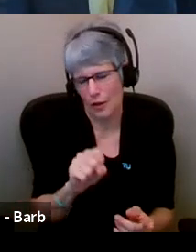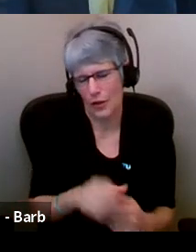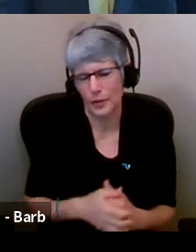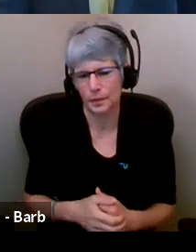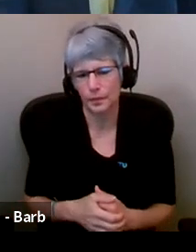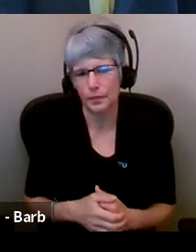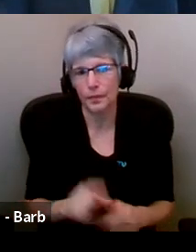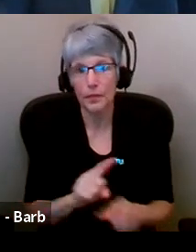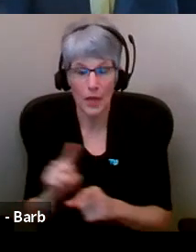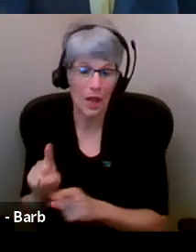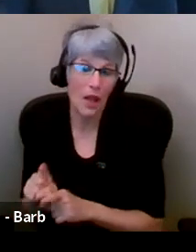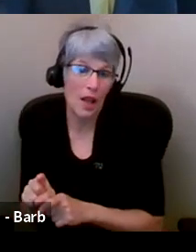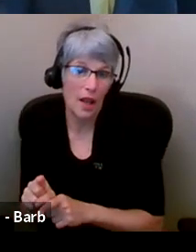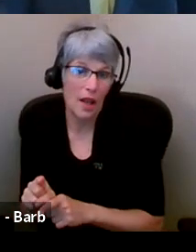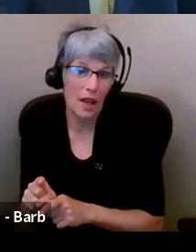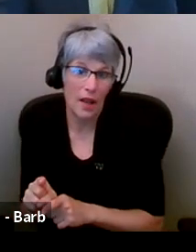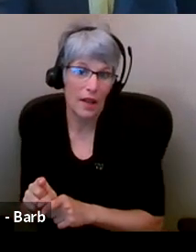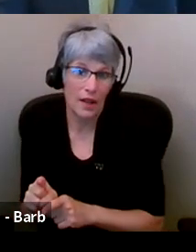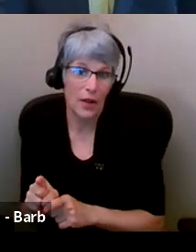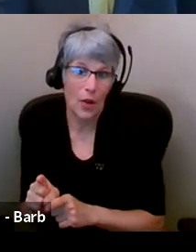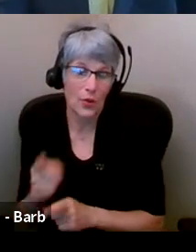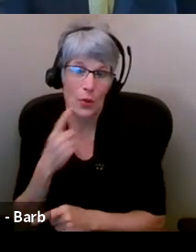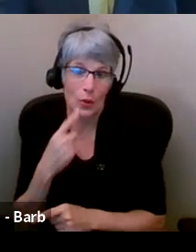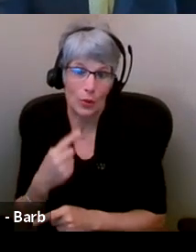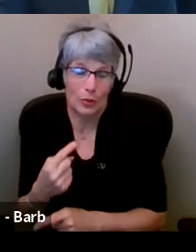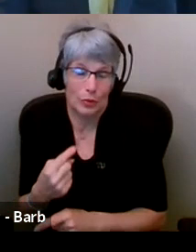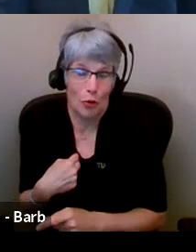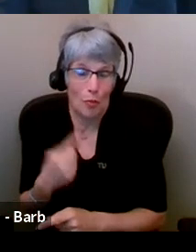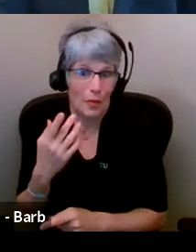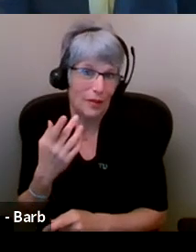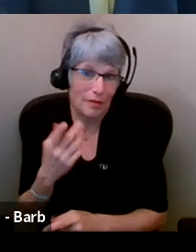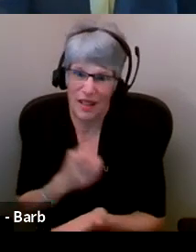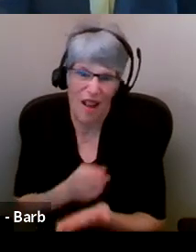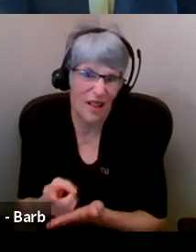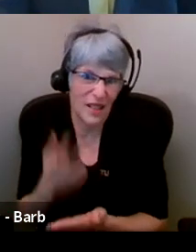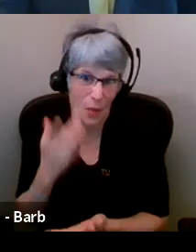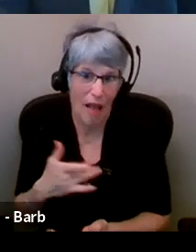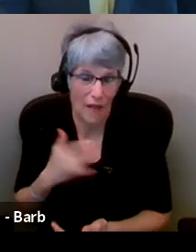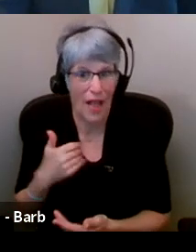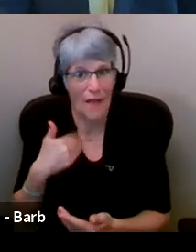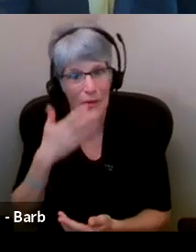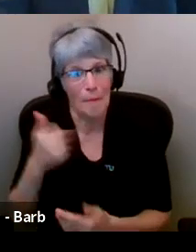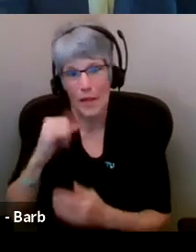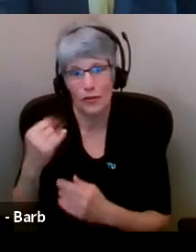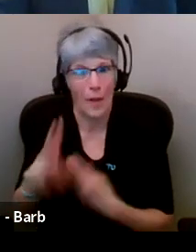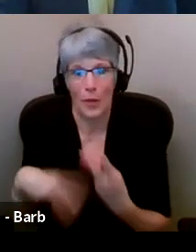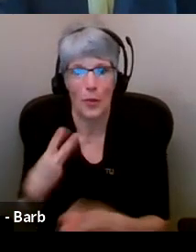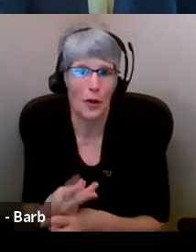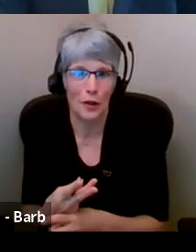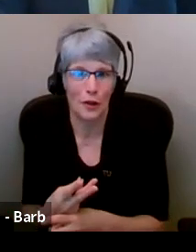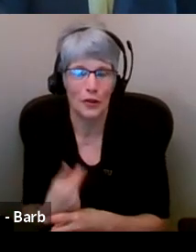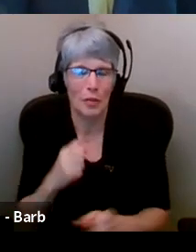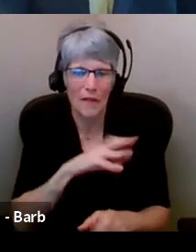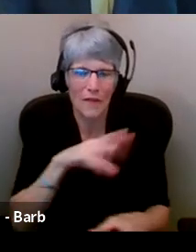told me why I also, in all honesty, feel I have the best job in the world. I mean, to be able to be a part of students' lives and